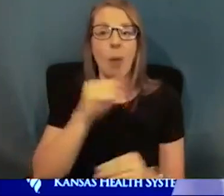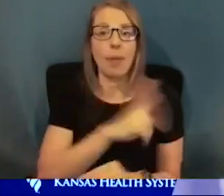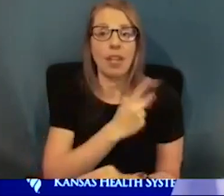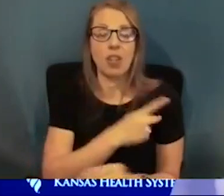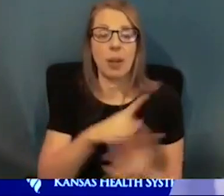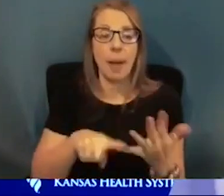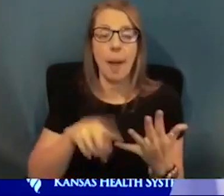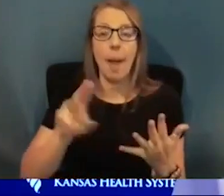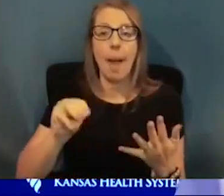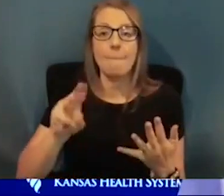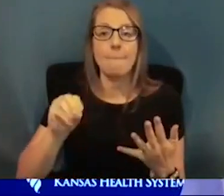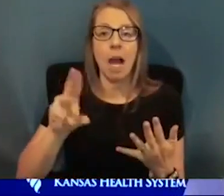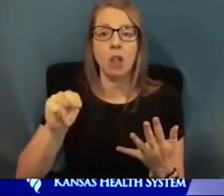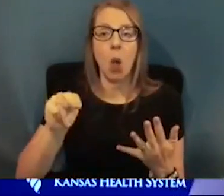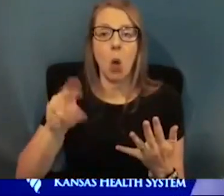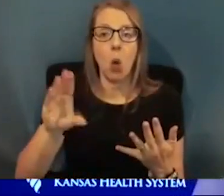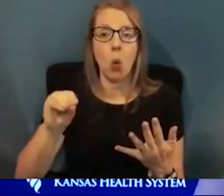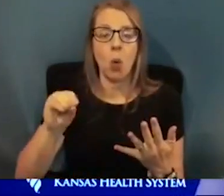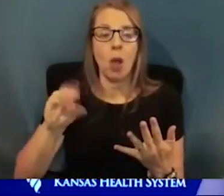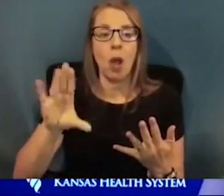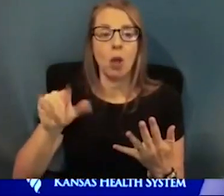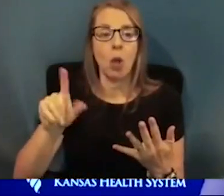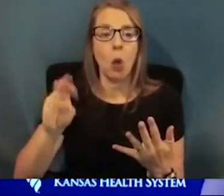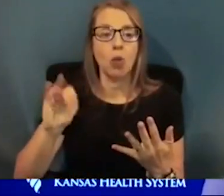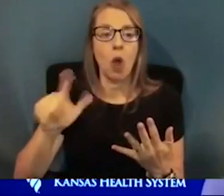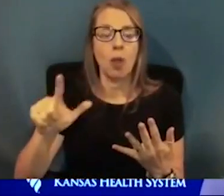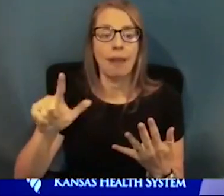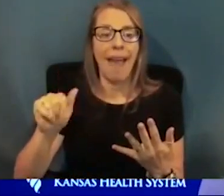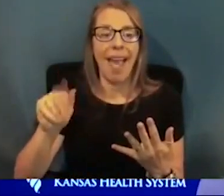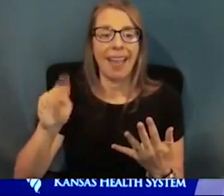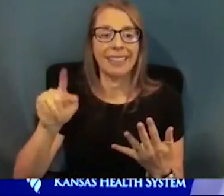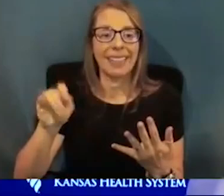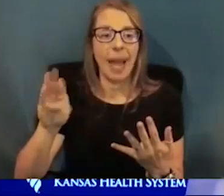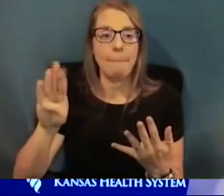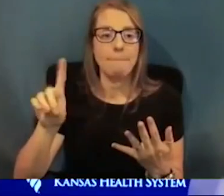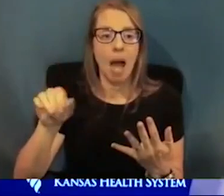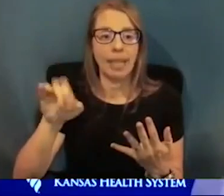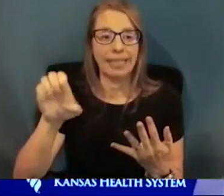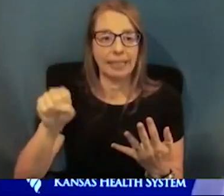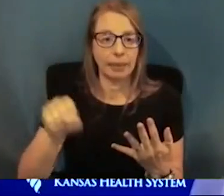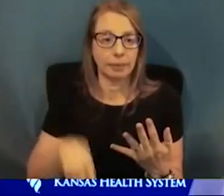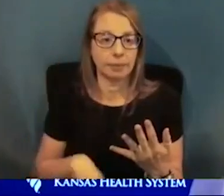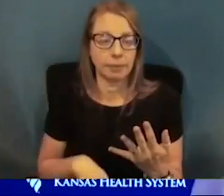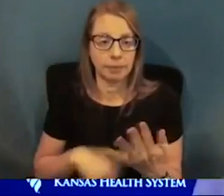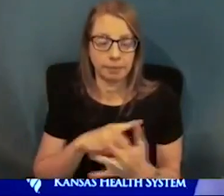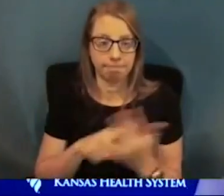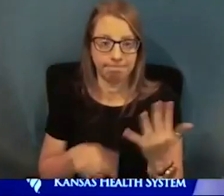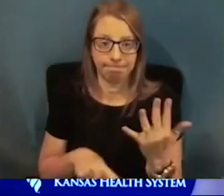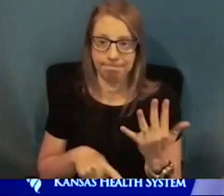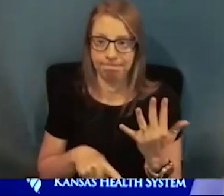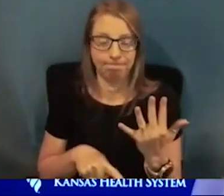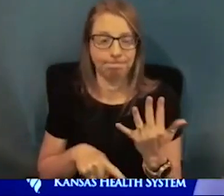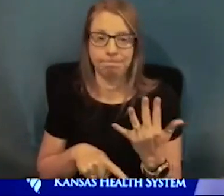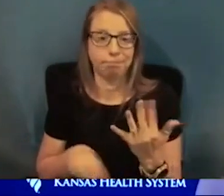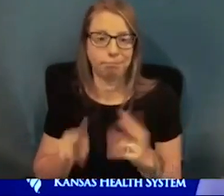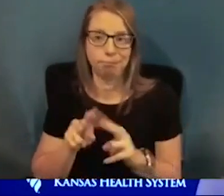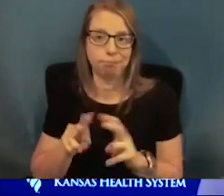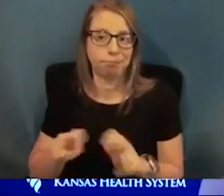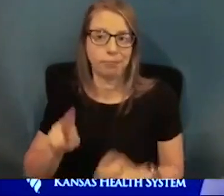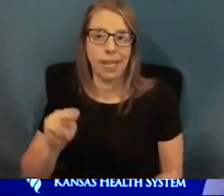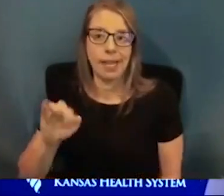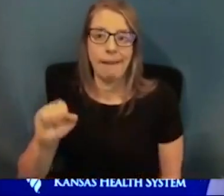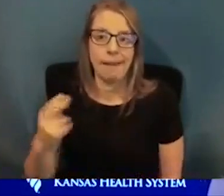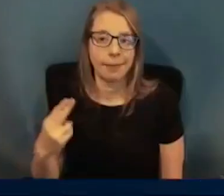could certainly look into that, but I haven't heard or seen anything like that in any of the literature or the NIH guidelines at this point.